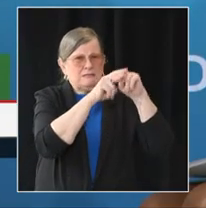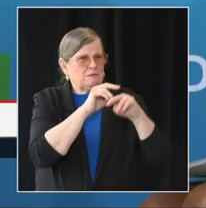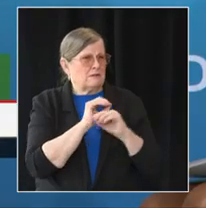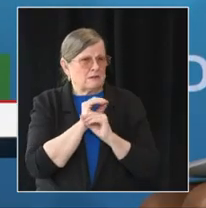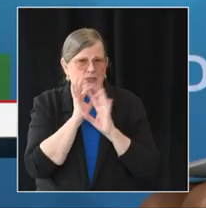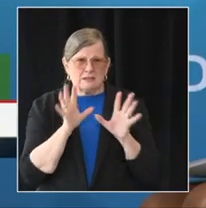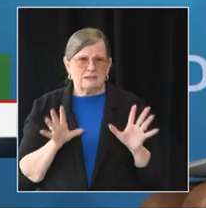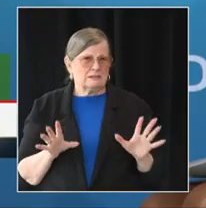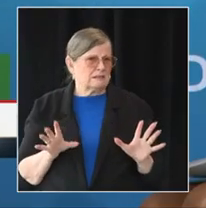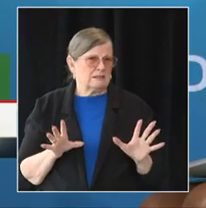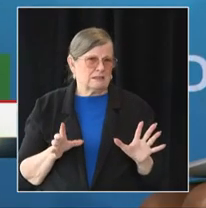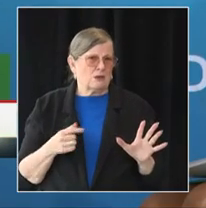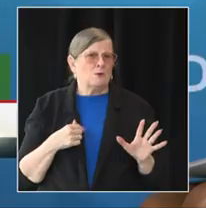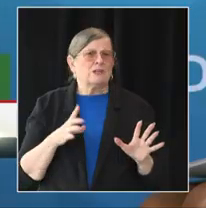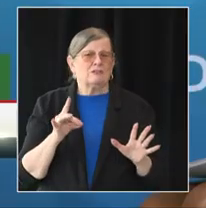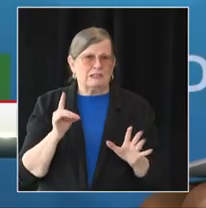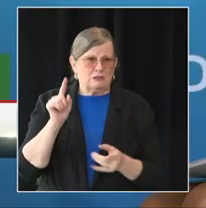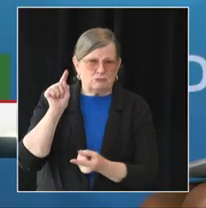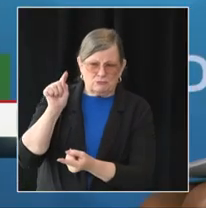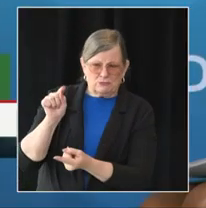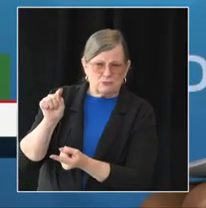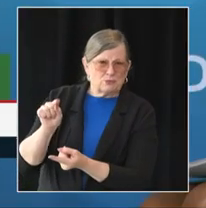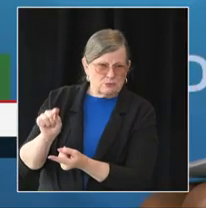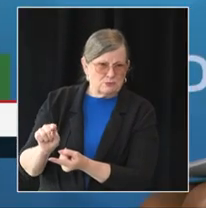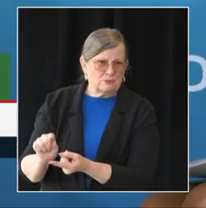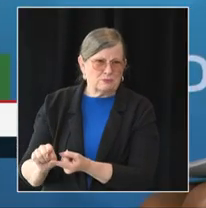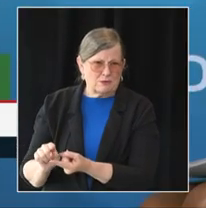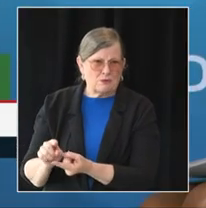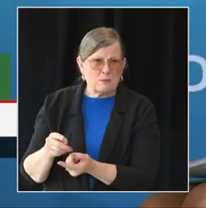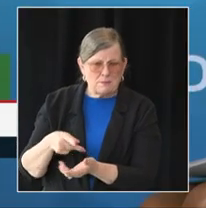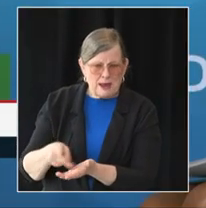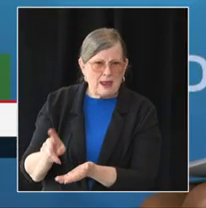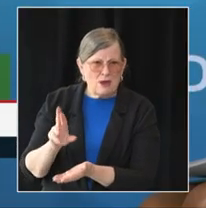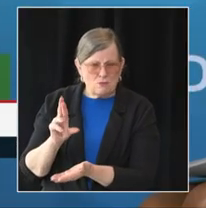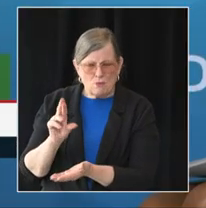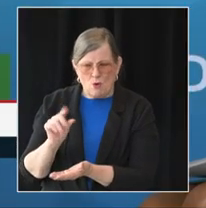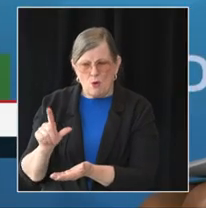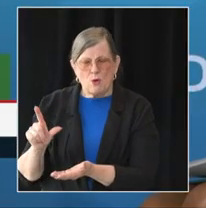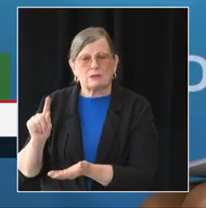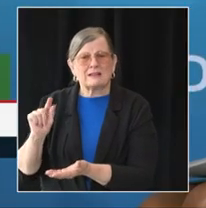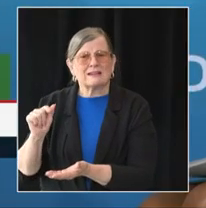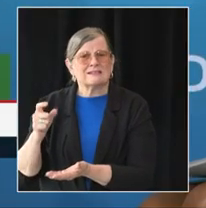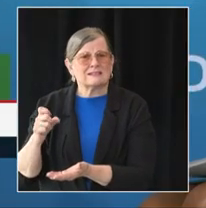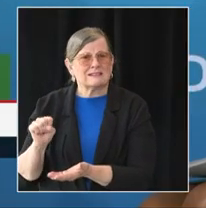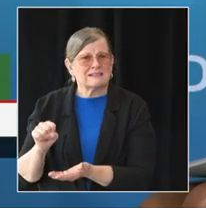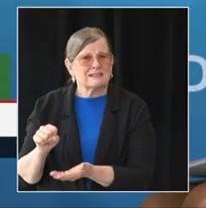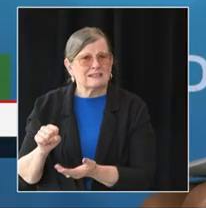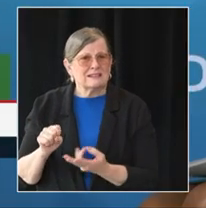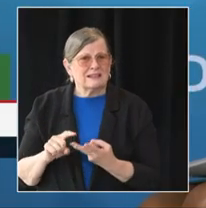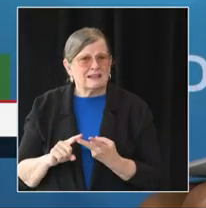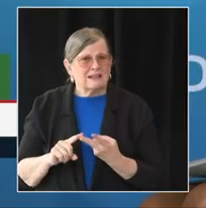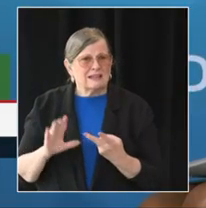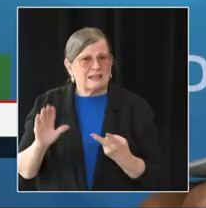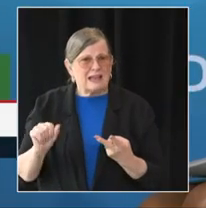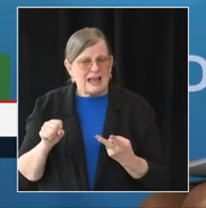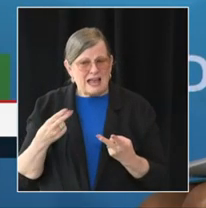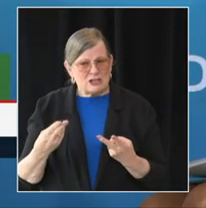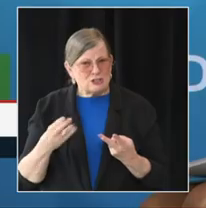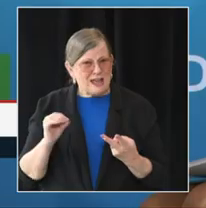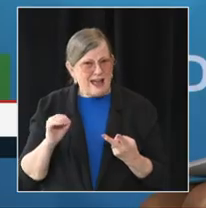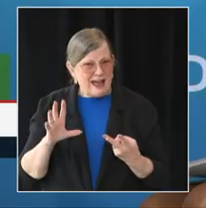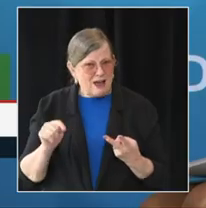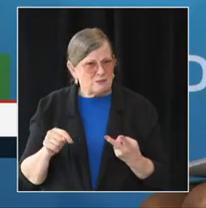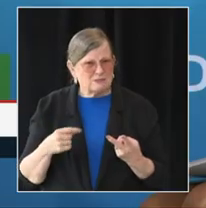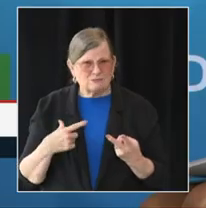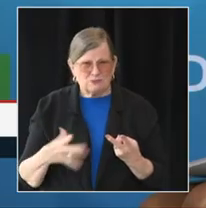payroll tax. We look at this parking cash out program and we move to eliminate that. And we also focus